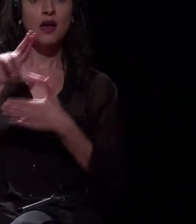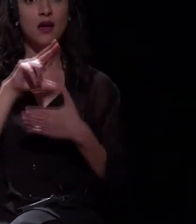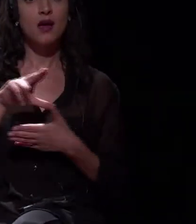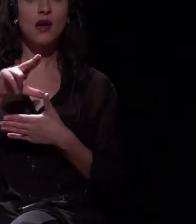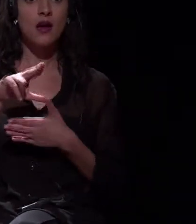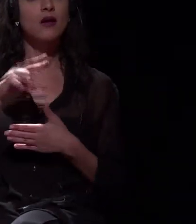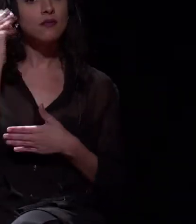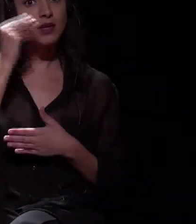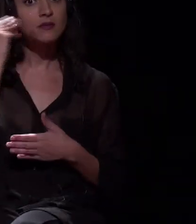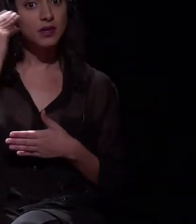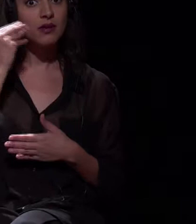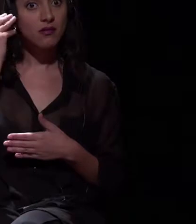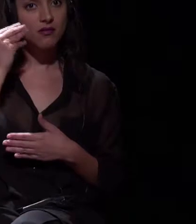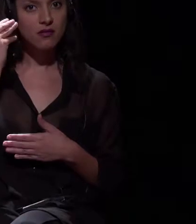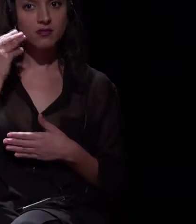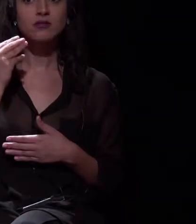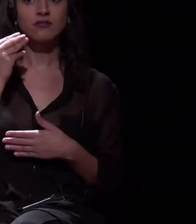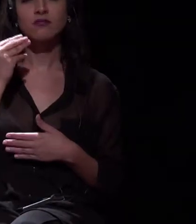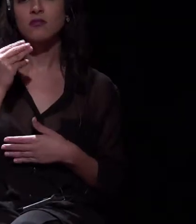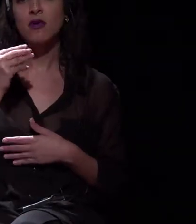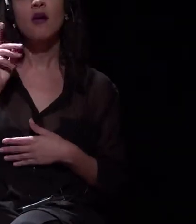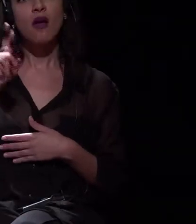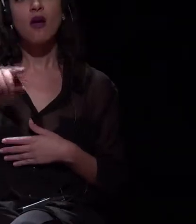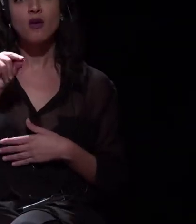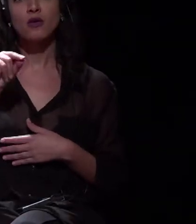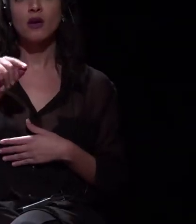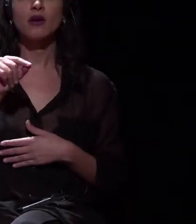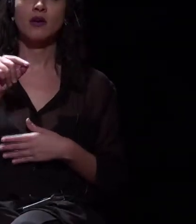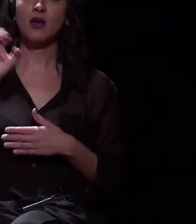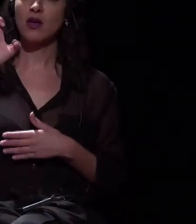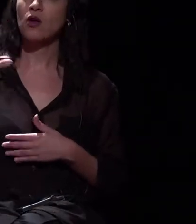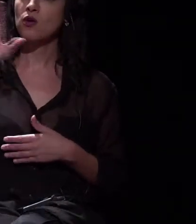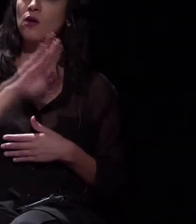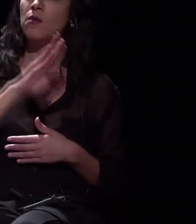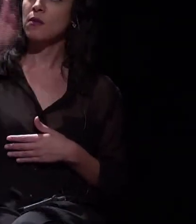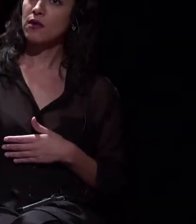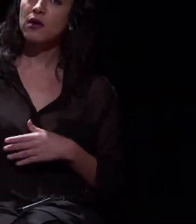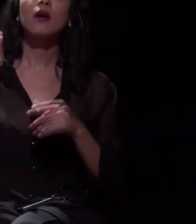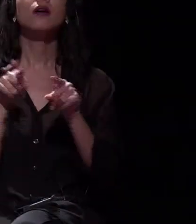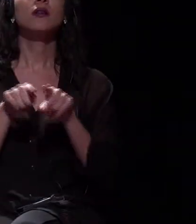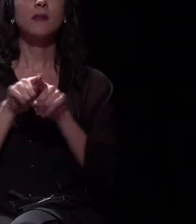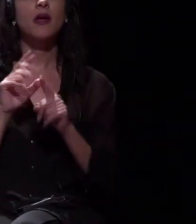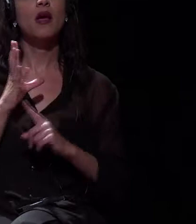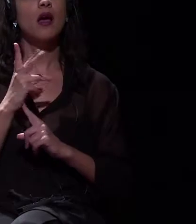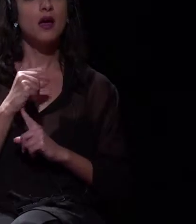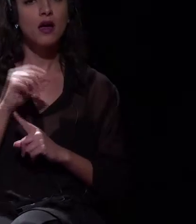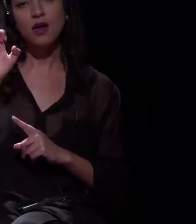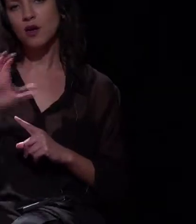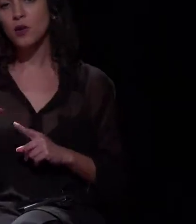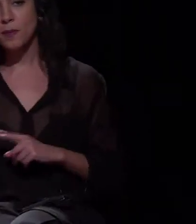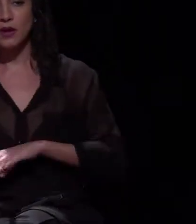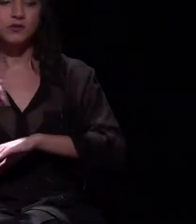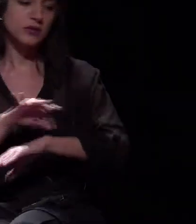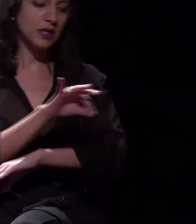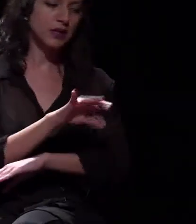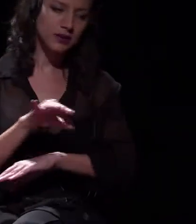to Europe or the sporadic visits of European artists, architects, and writers to the region. Social, economic, and political structures in